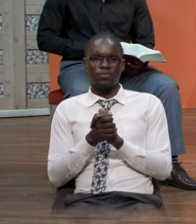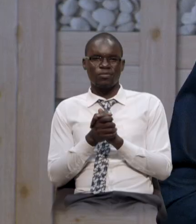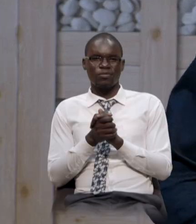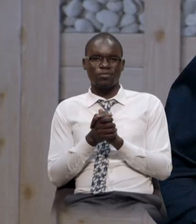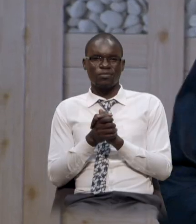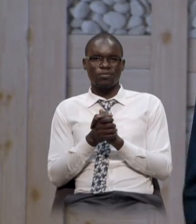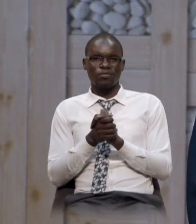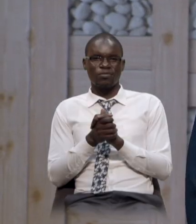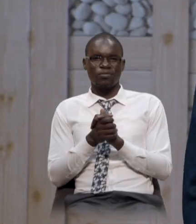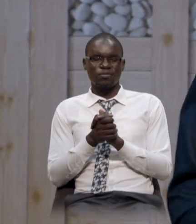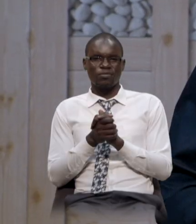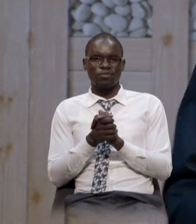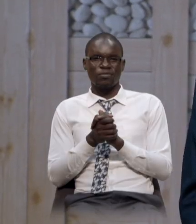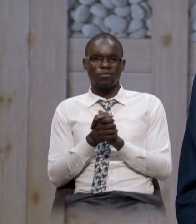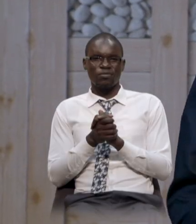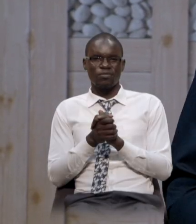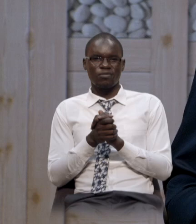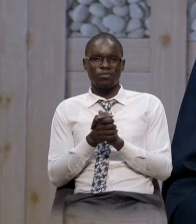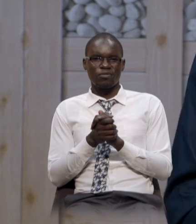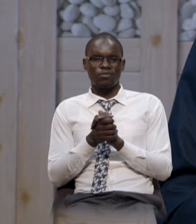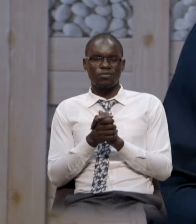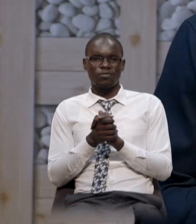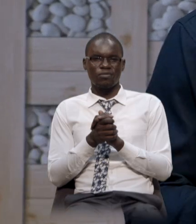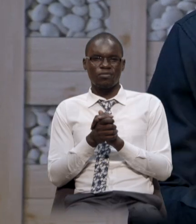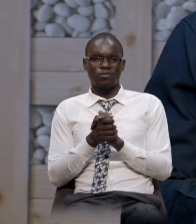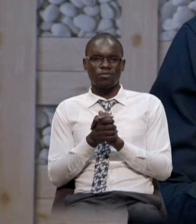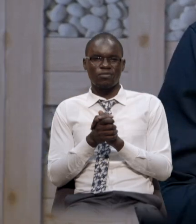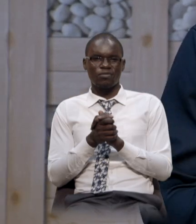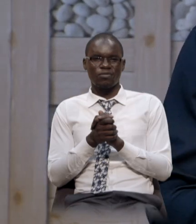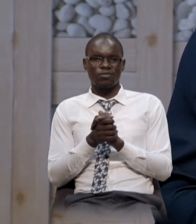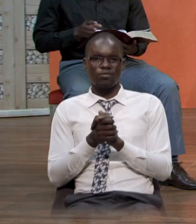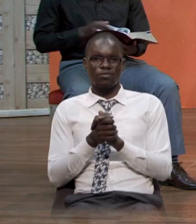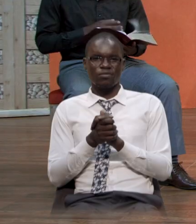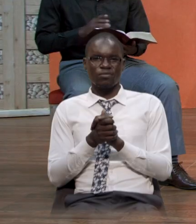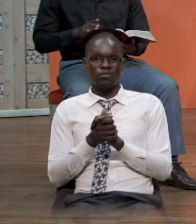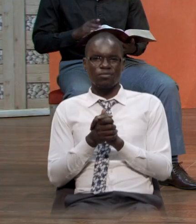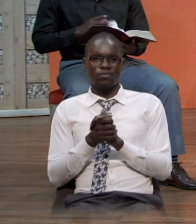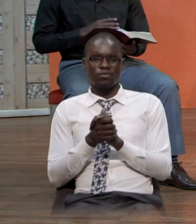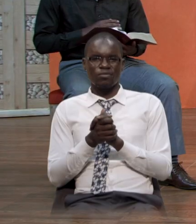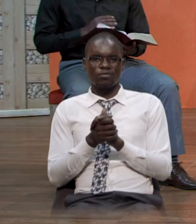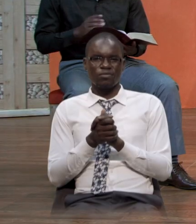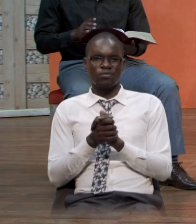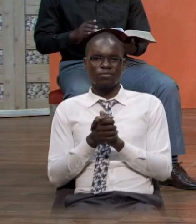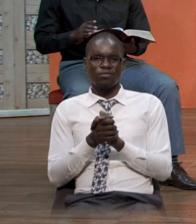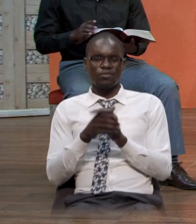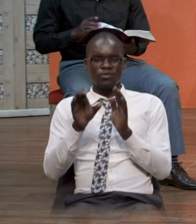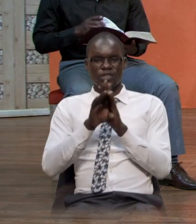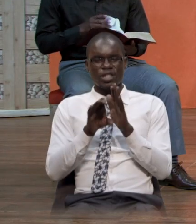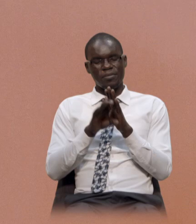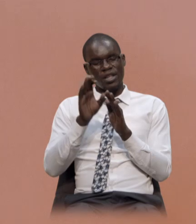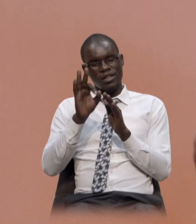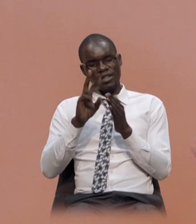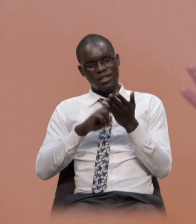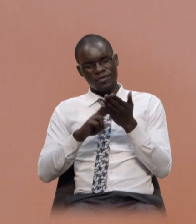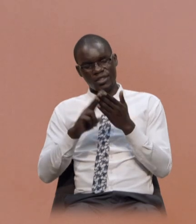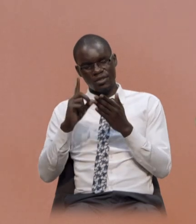Where we are calling them to be reminded. Chapter 3:1. Yes. Okay, that is true. Remind people